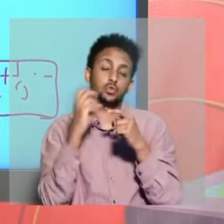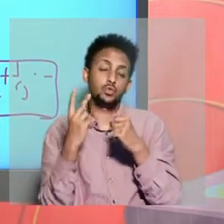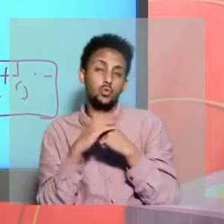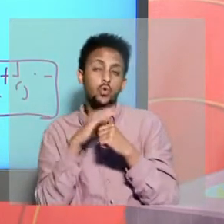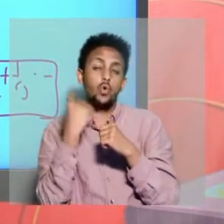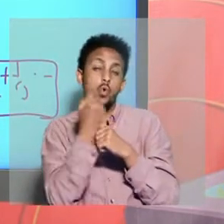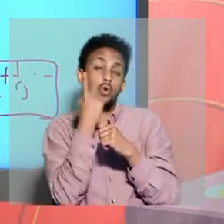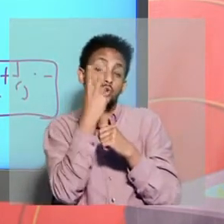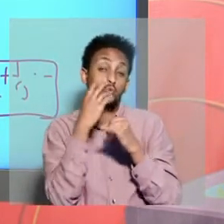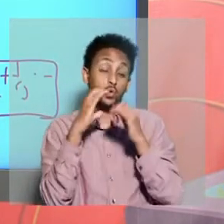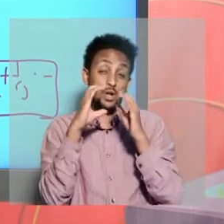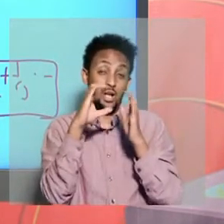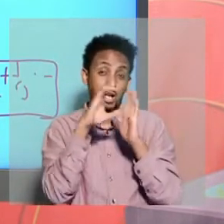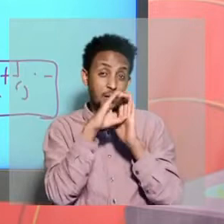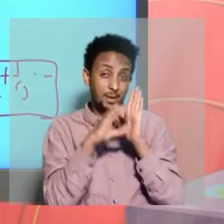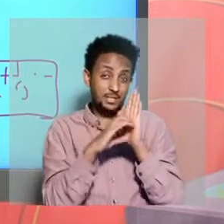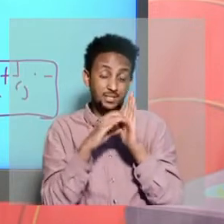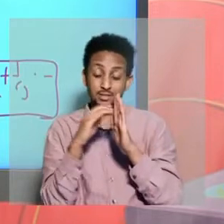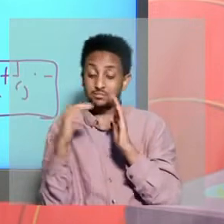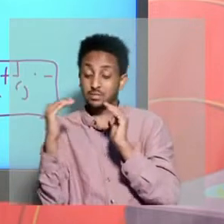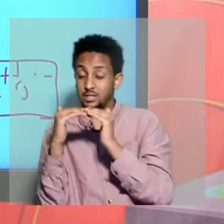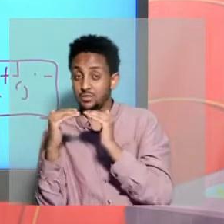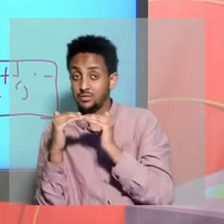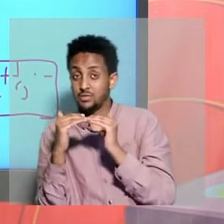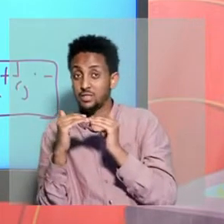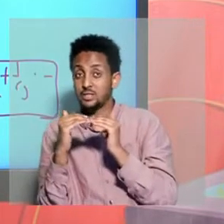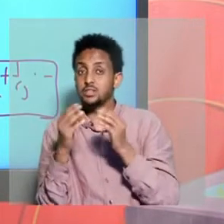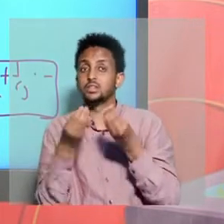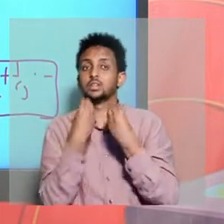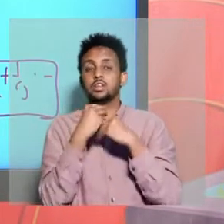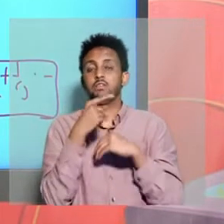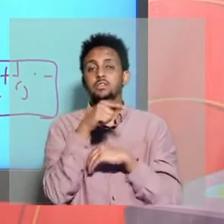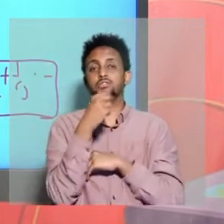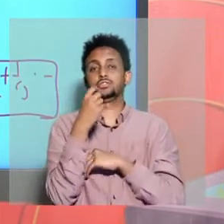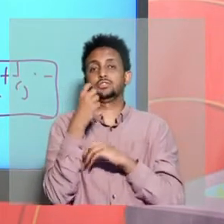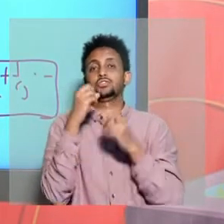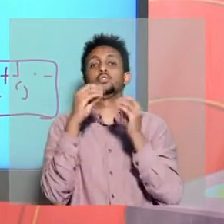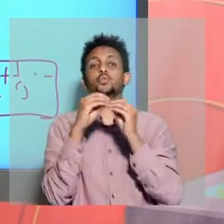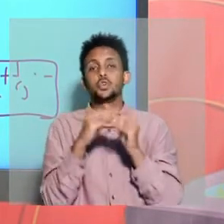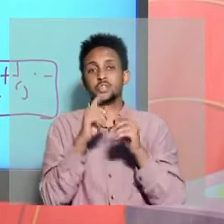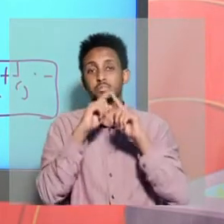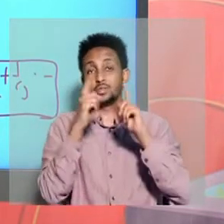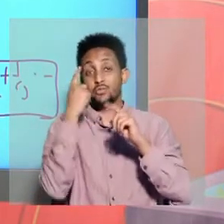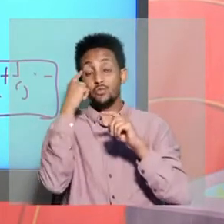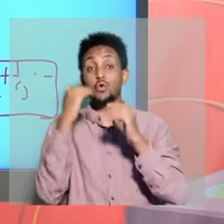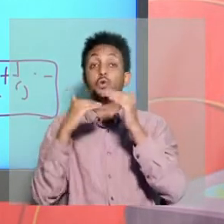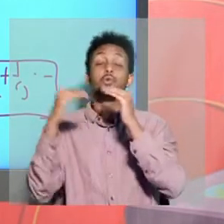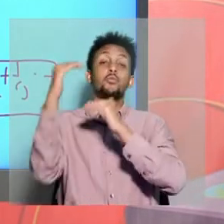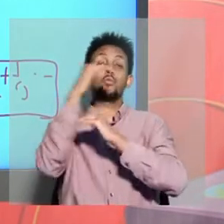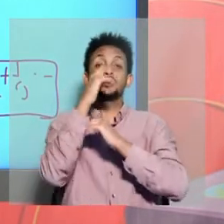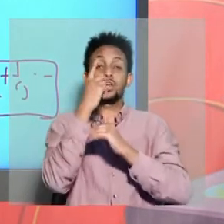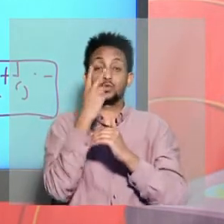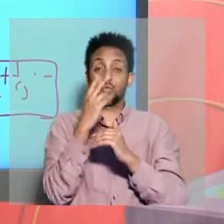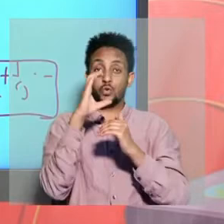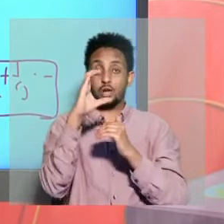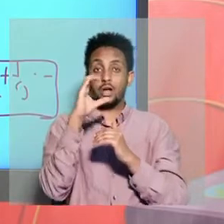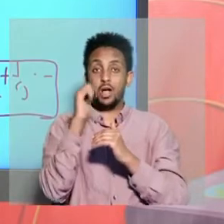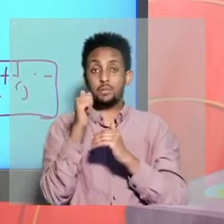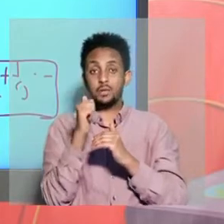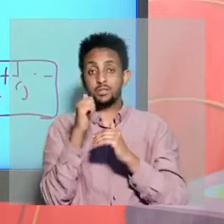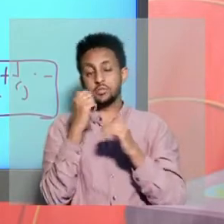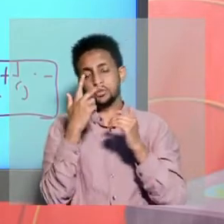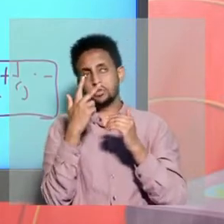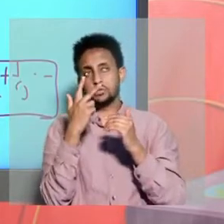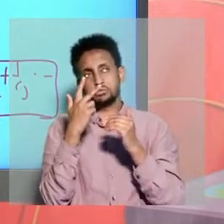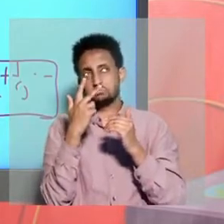For only 2 capacitors connected in series can be given using this equation. But for more than 2 capacitors or 3